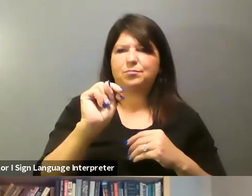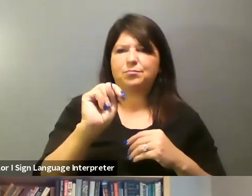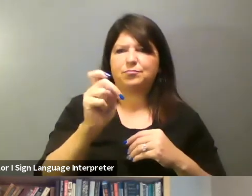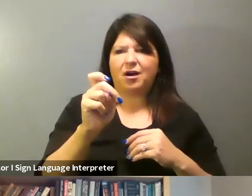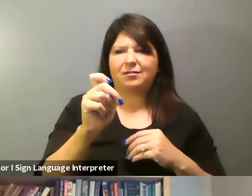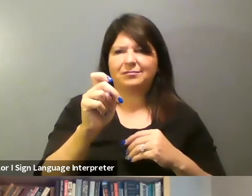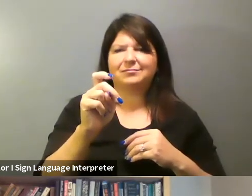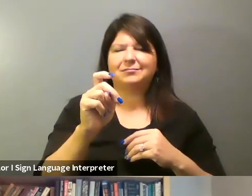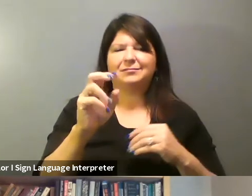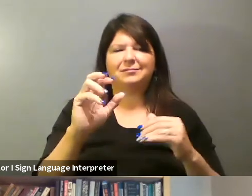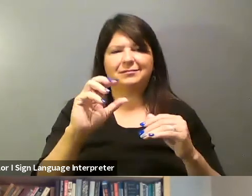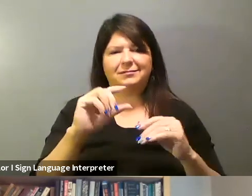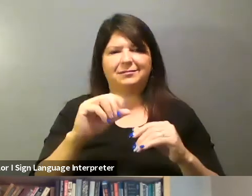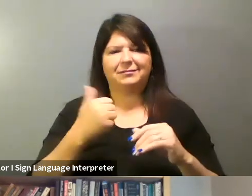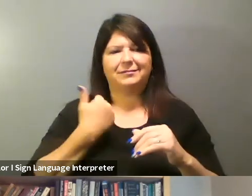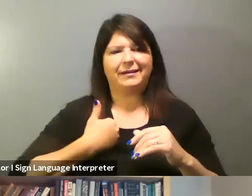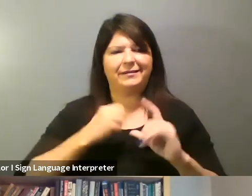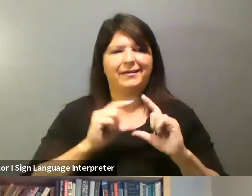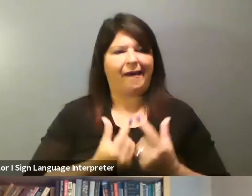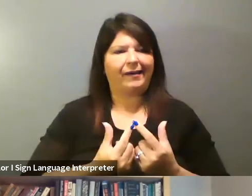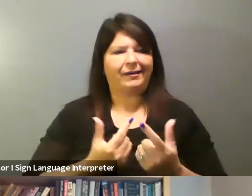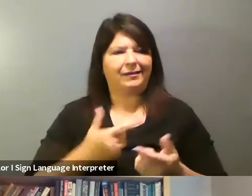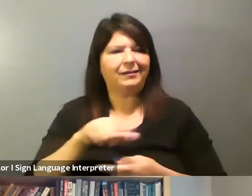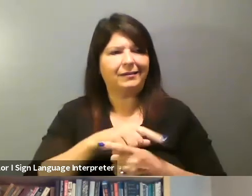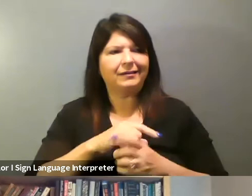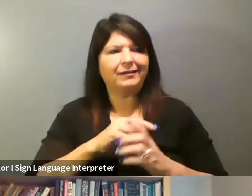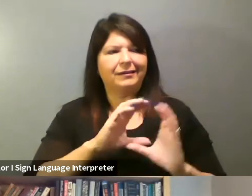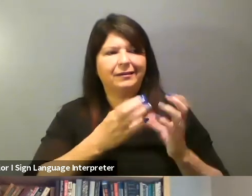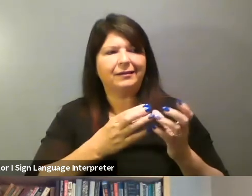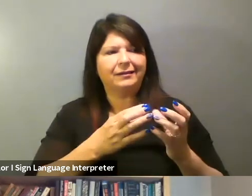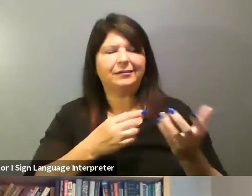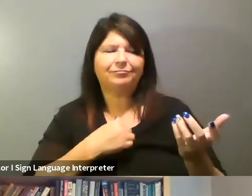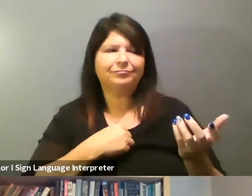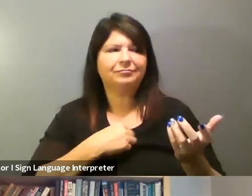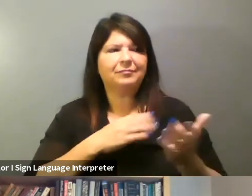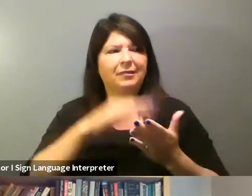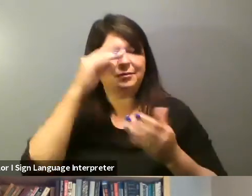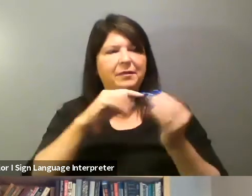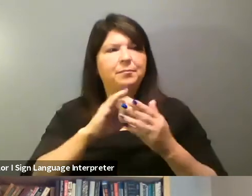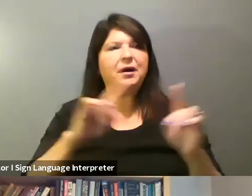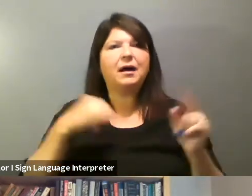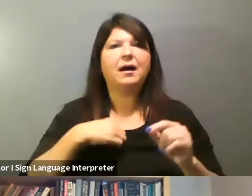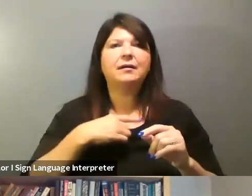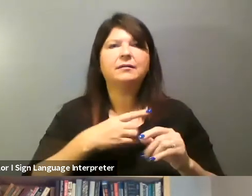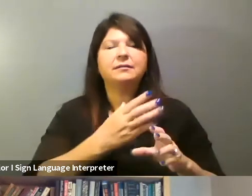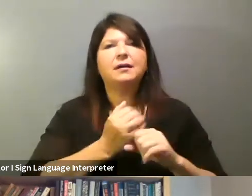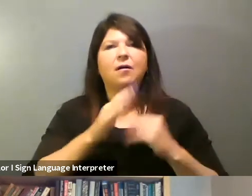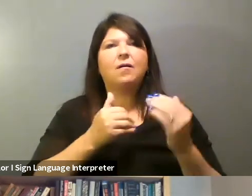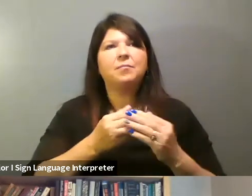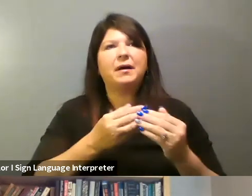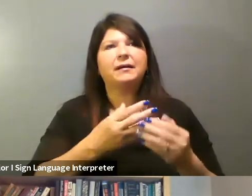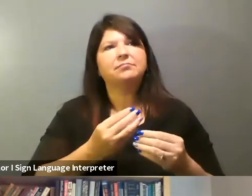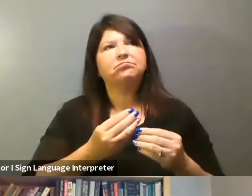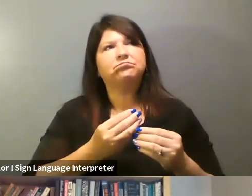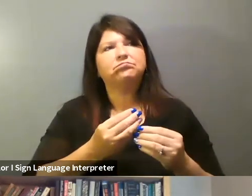it's hard to say. I think I really did draw a lot of inspiration from the archives, the texture of the archives, the Last